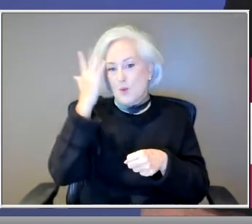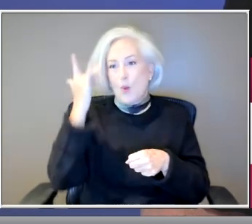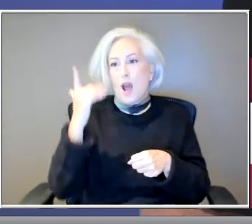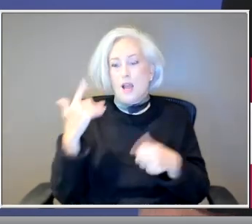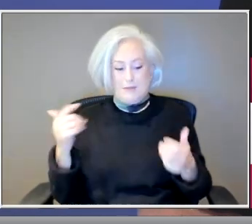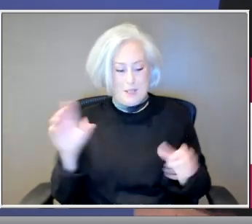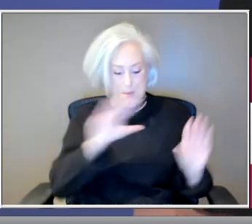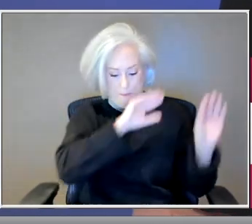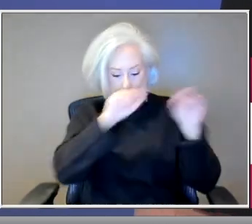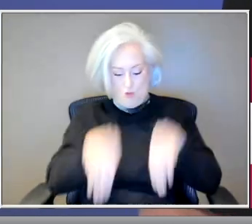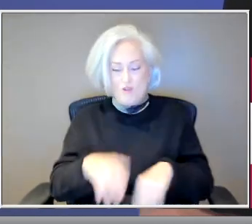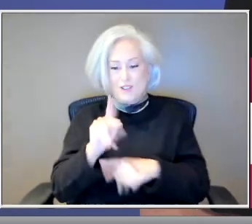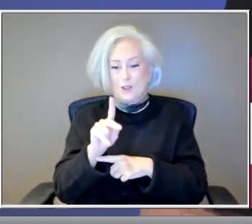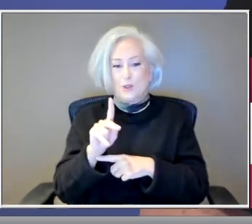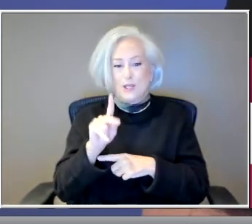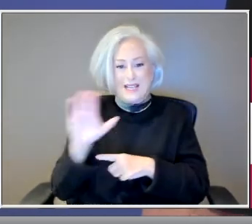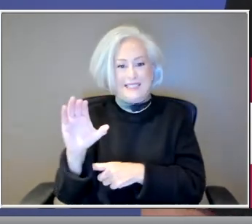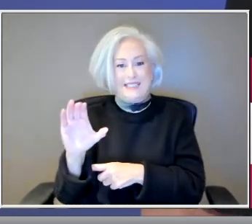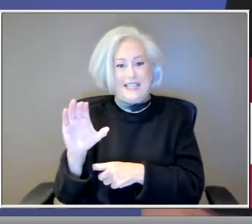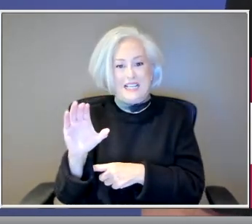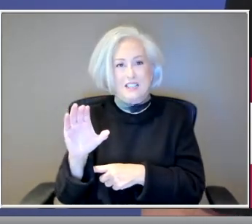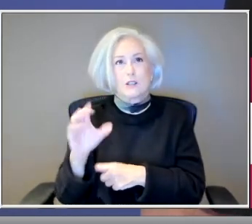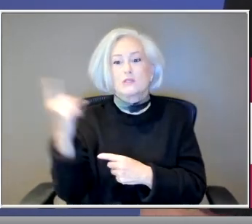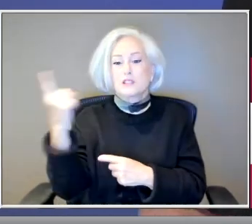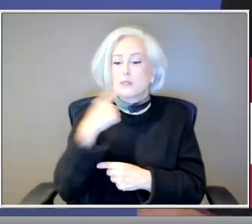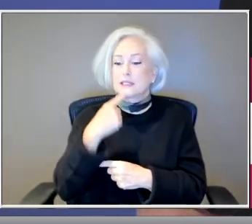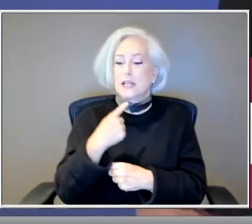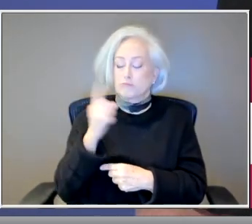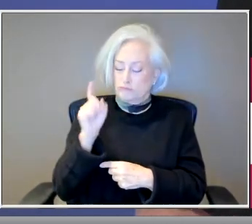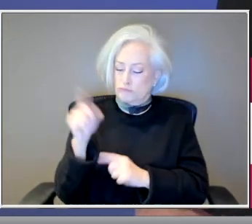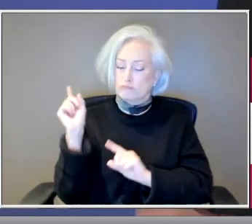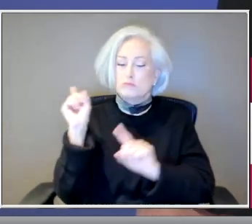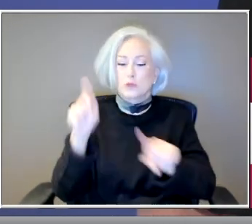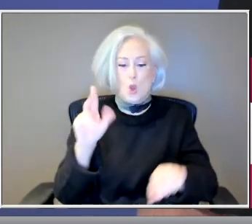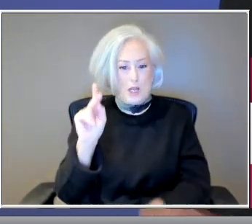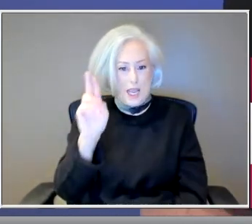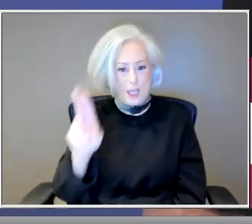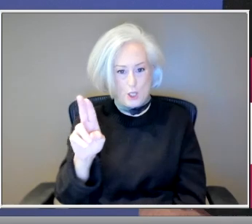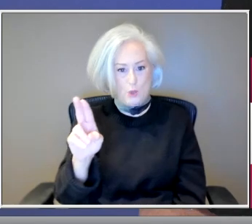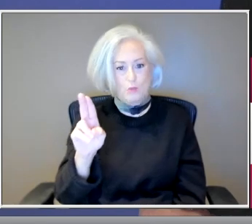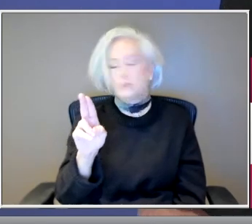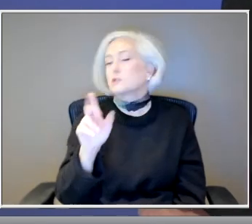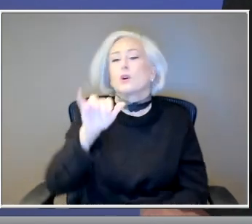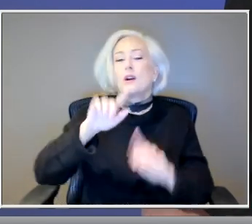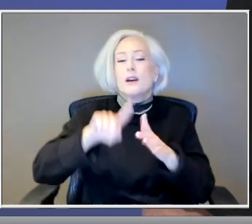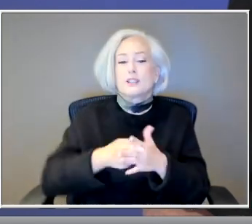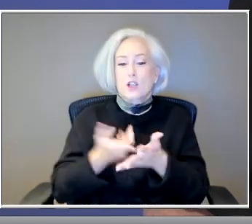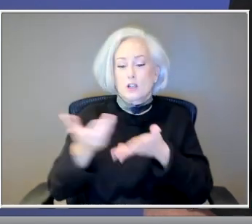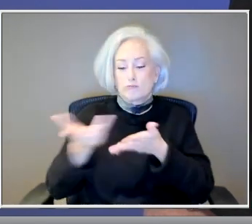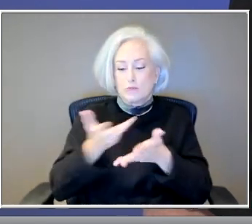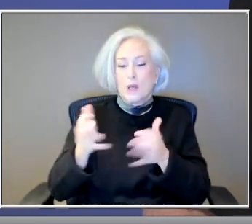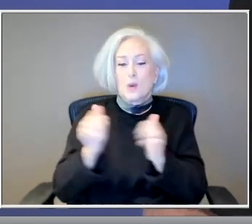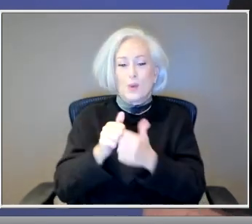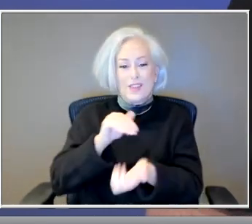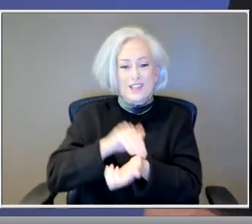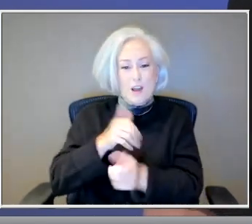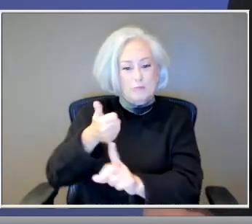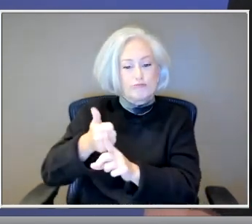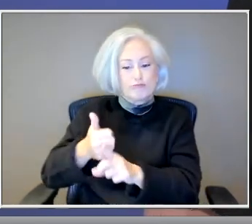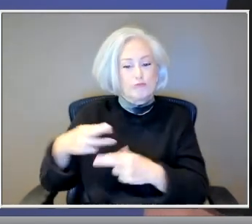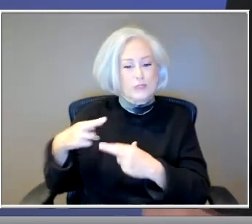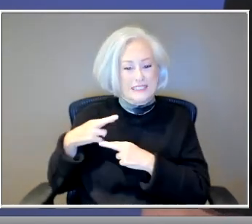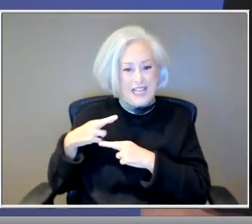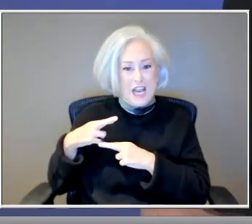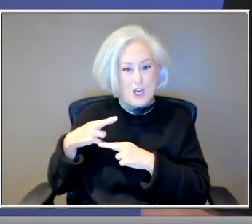so I was directed to come to KU and started working with a doctor who's since retired, and just